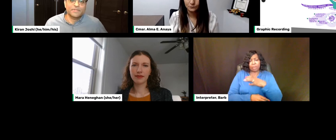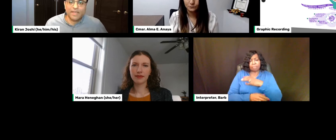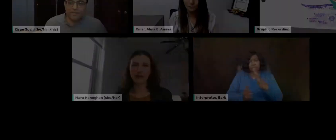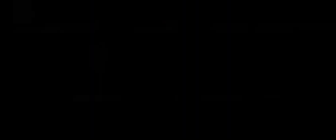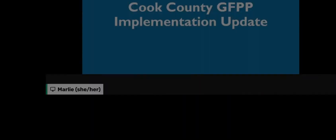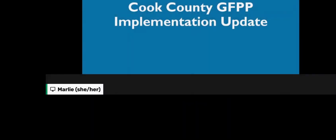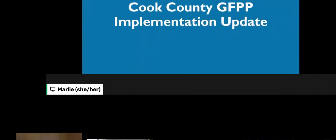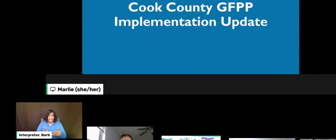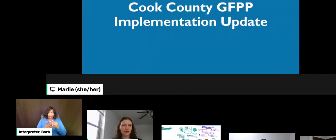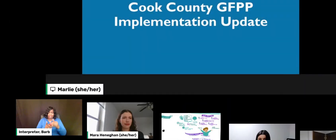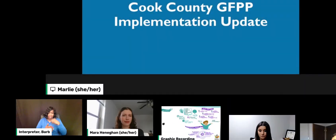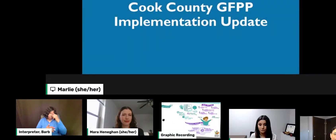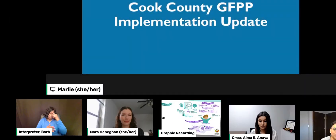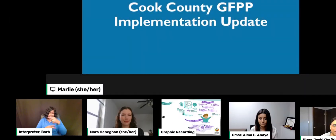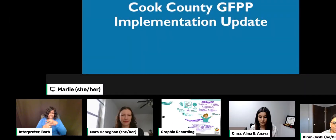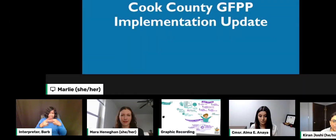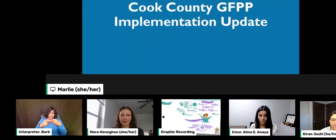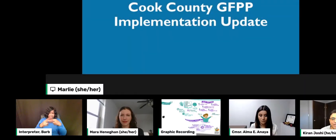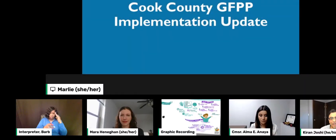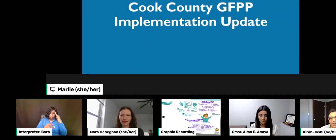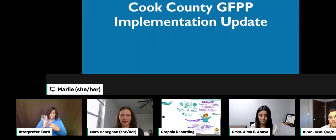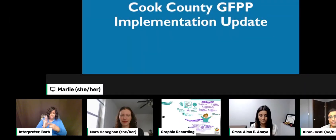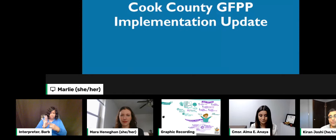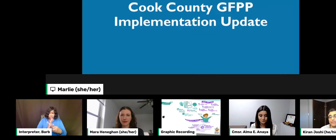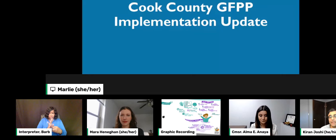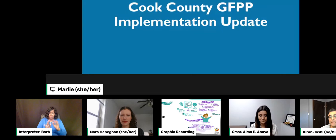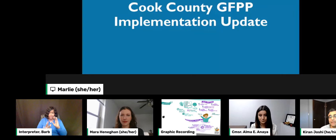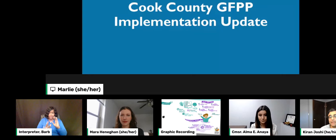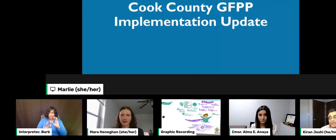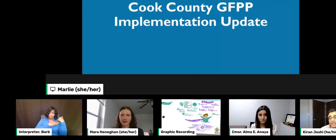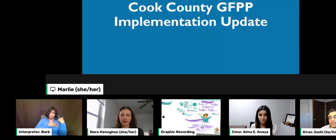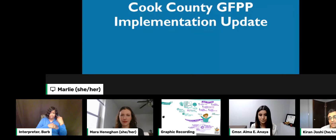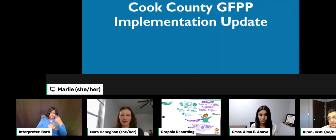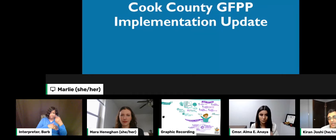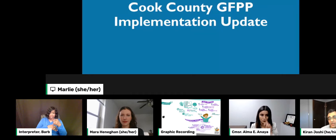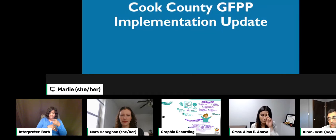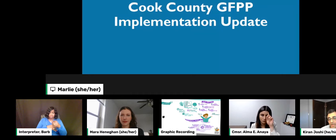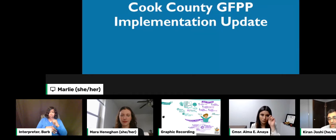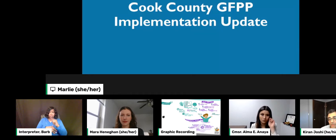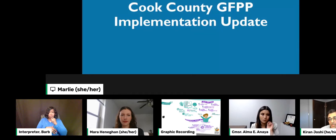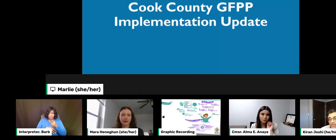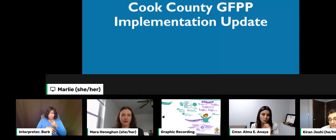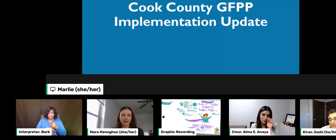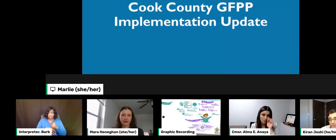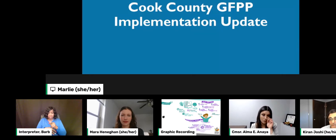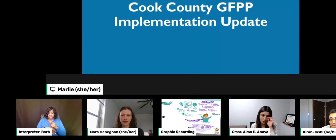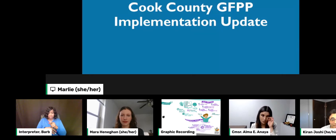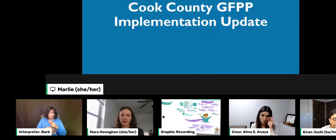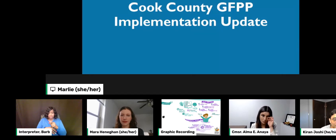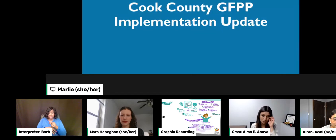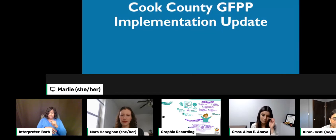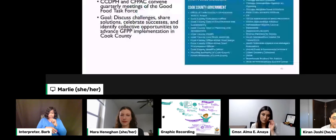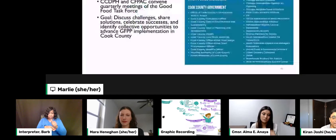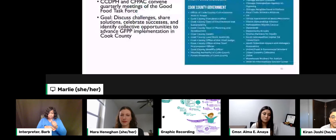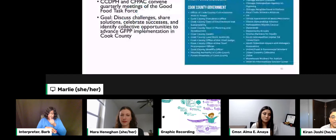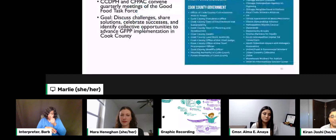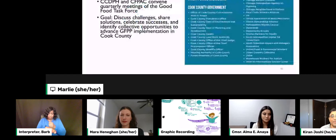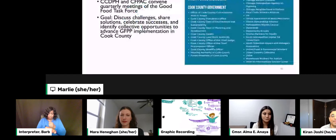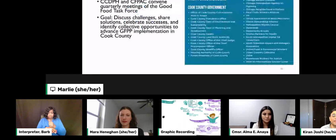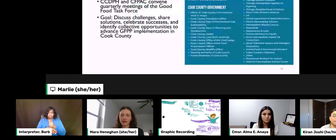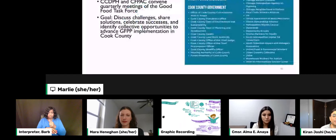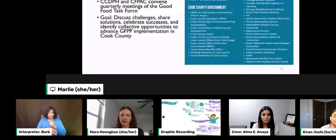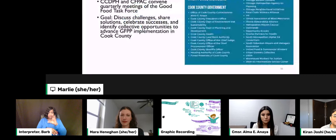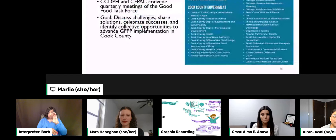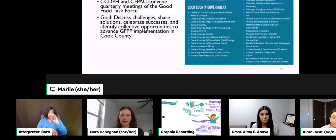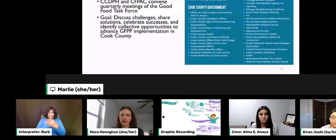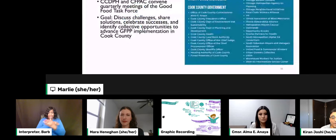there's a slide that sort of shows our charge, which is really convening the Cook County Good Food Task Force. And